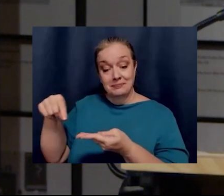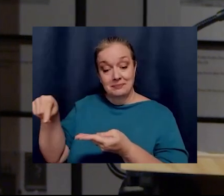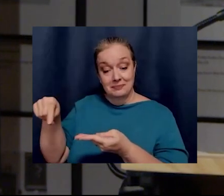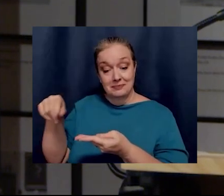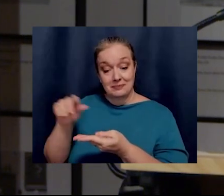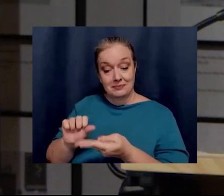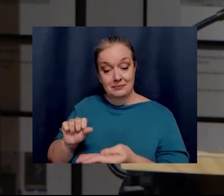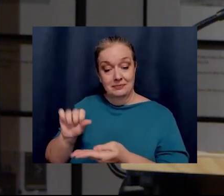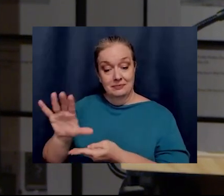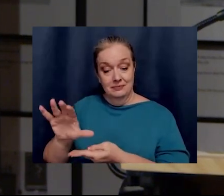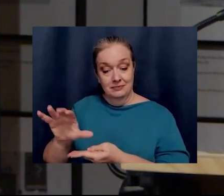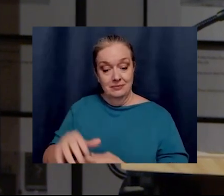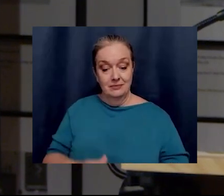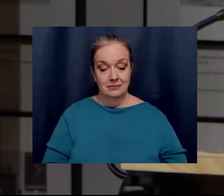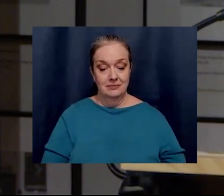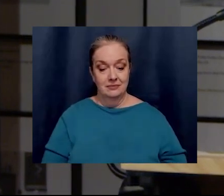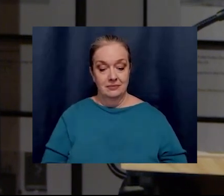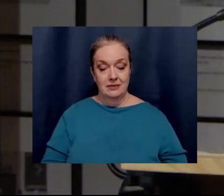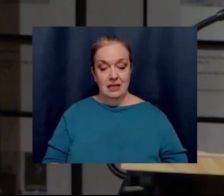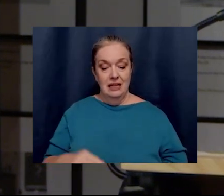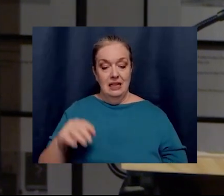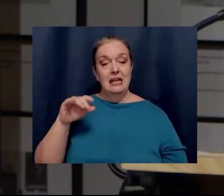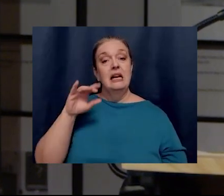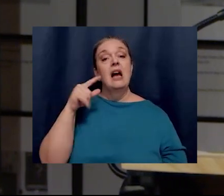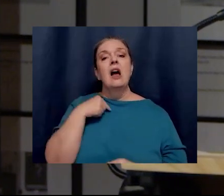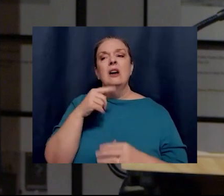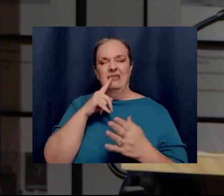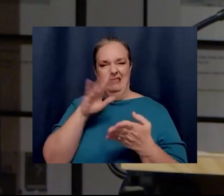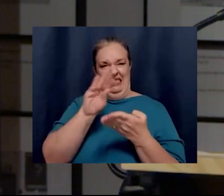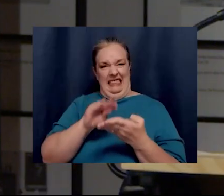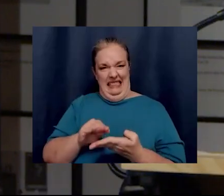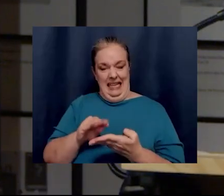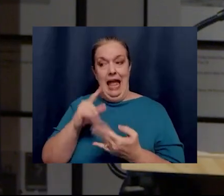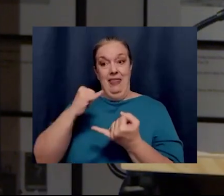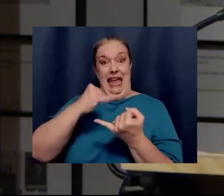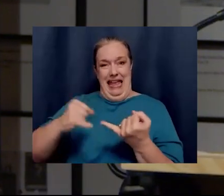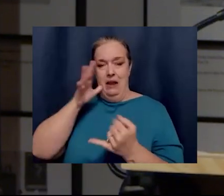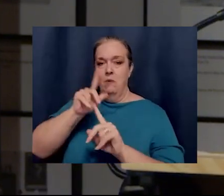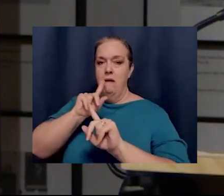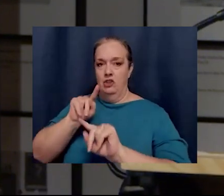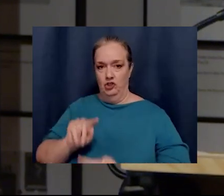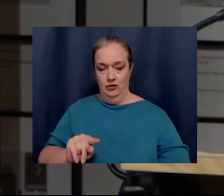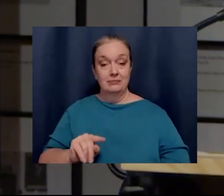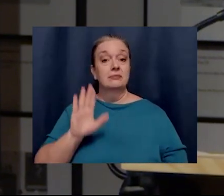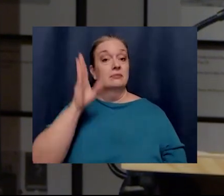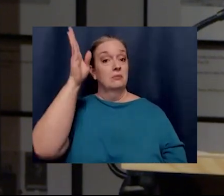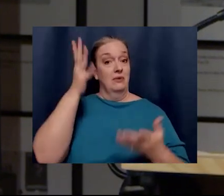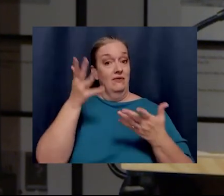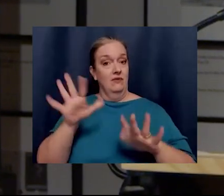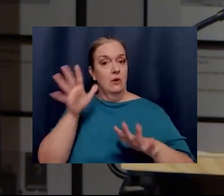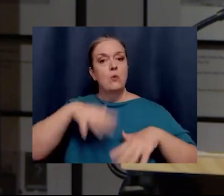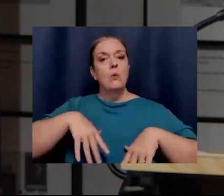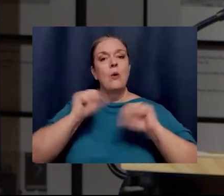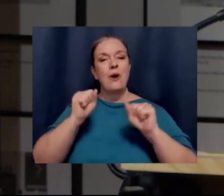jot down your questions or thought at any time during the presentation, and we'll get to them at the end. And then after Valerie's presentation, we are going to be hosting